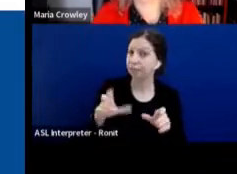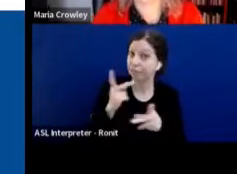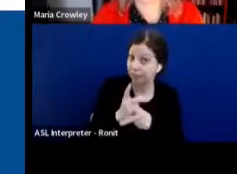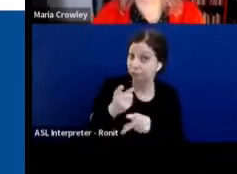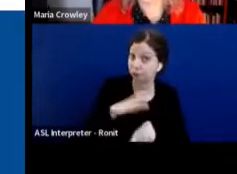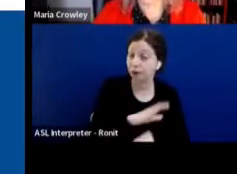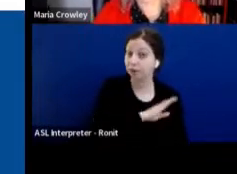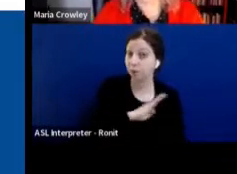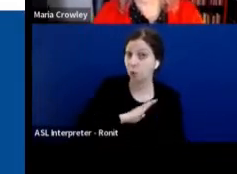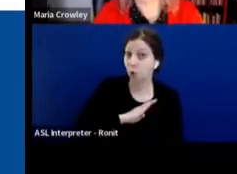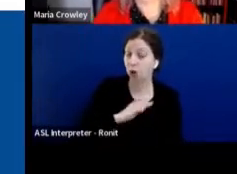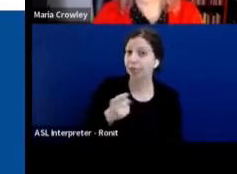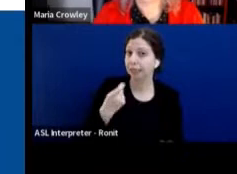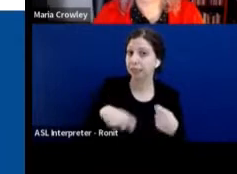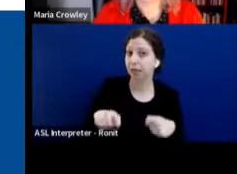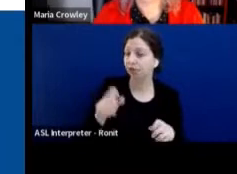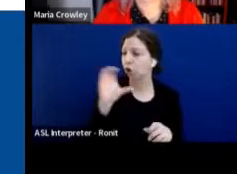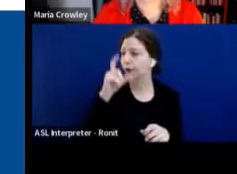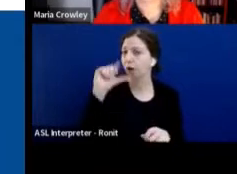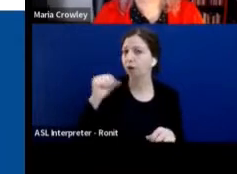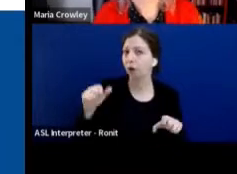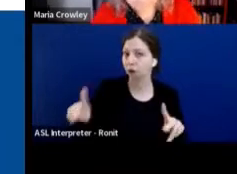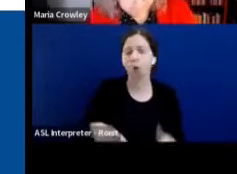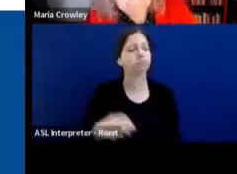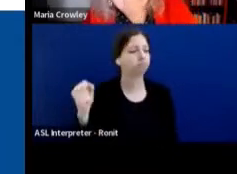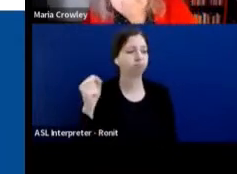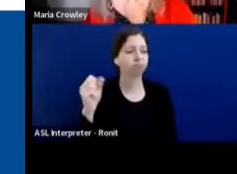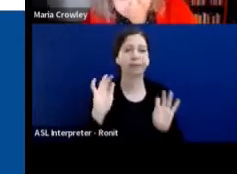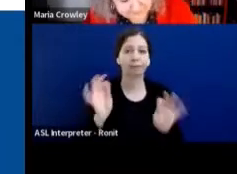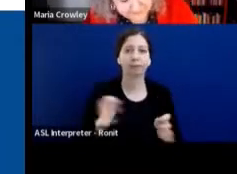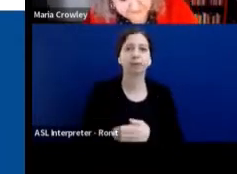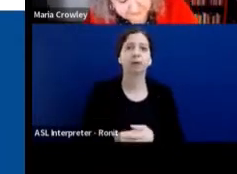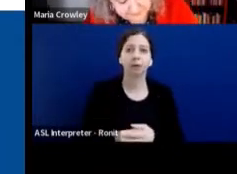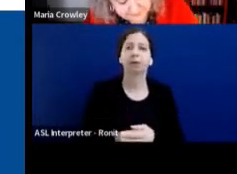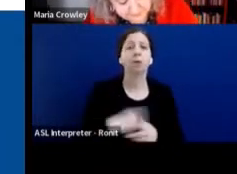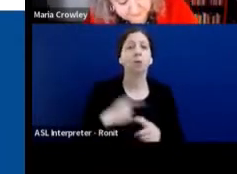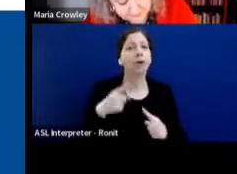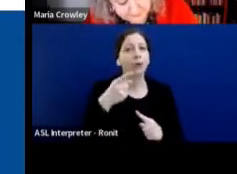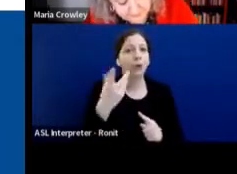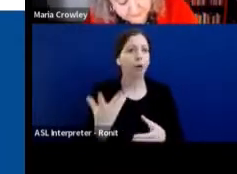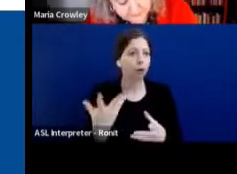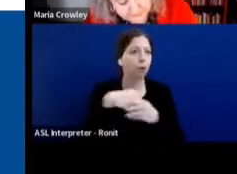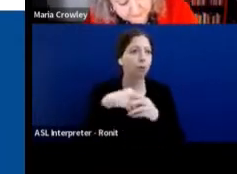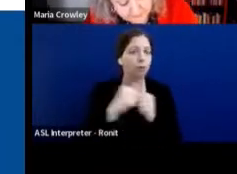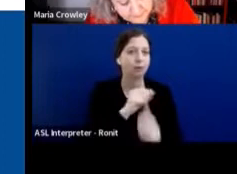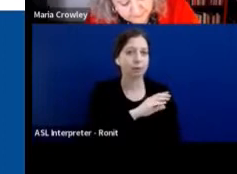board instead of looking for other opportunities? Yeah, definitely. It's, when you're incorporated into the board, like right now,